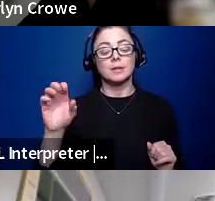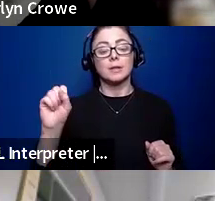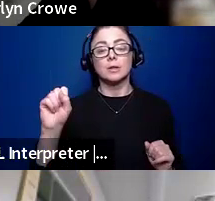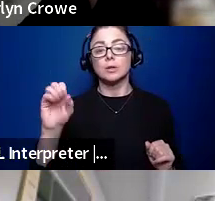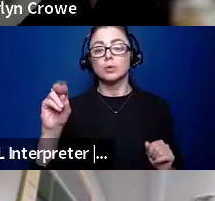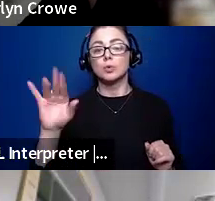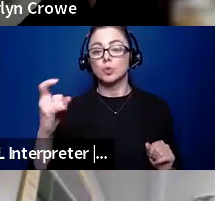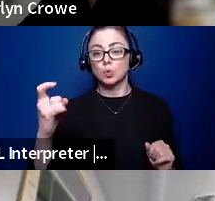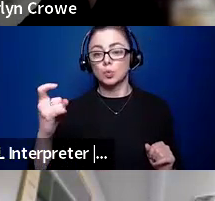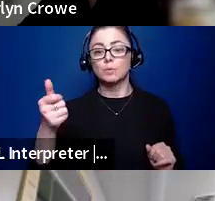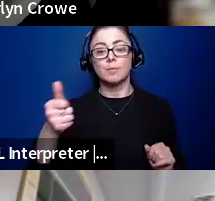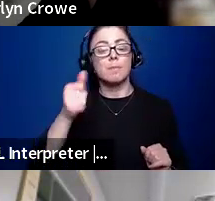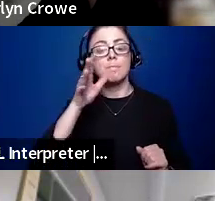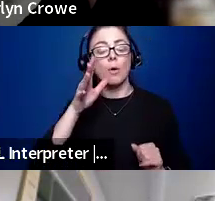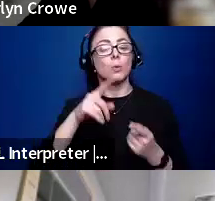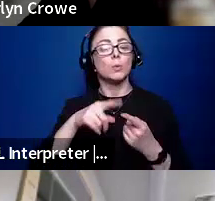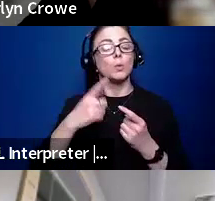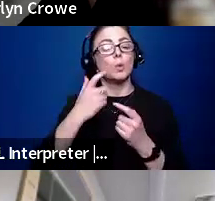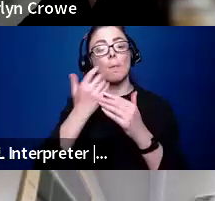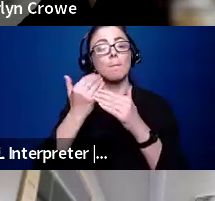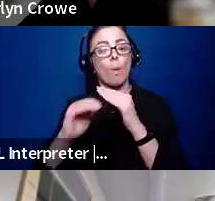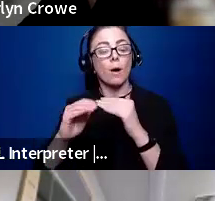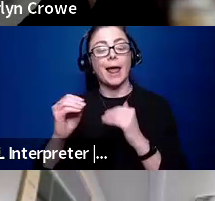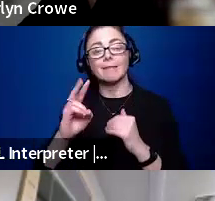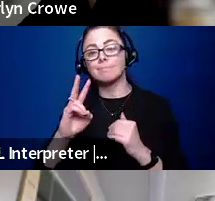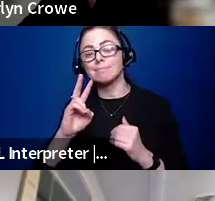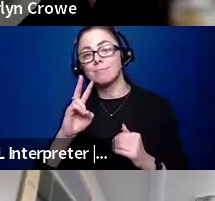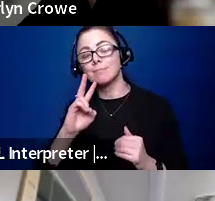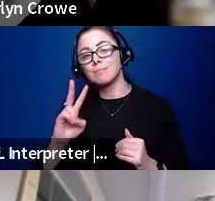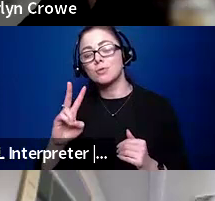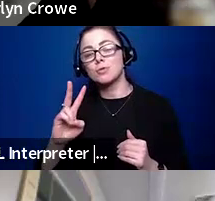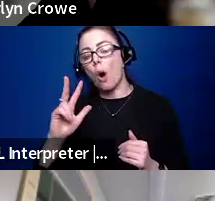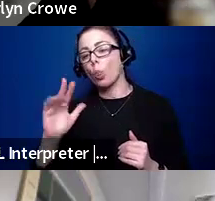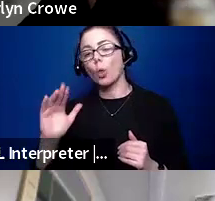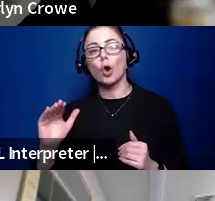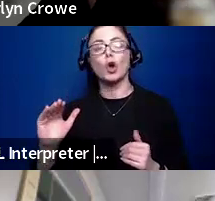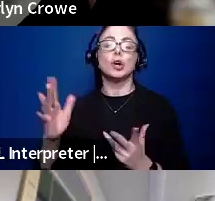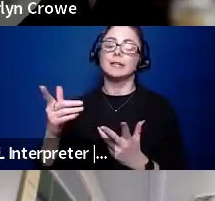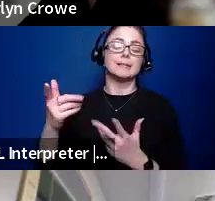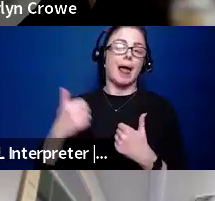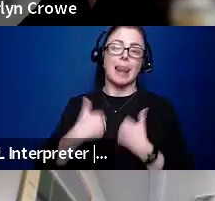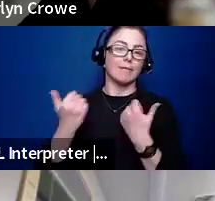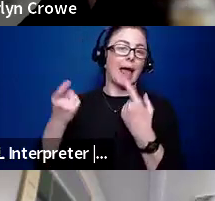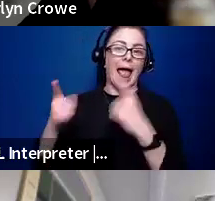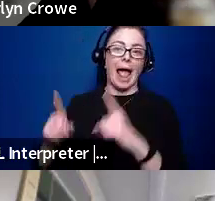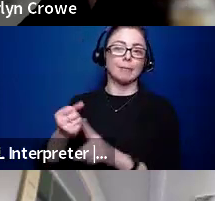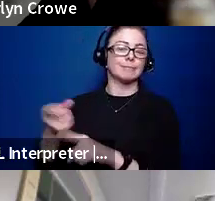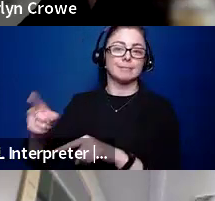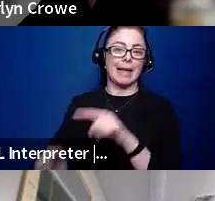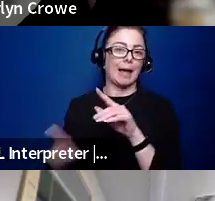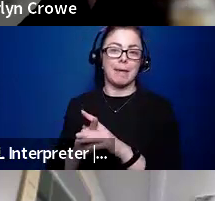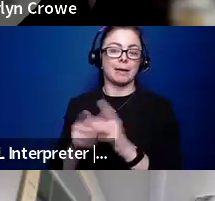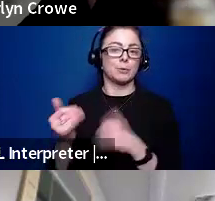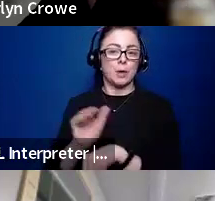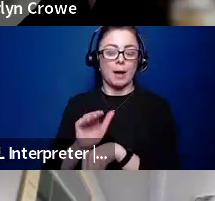She's also a mother to a newborn and toddler, so life happened and she couldn't make it tonight. But I am going to read a post